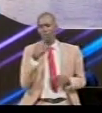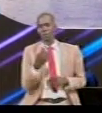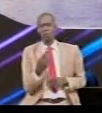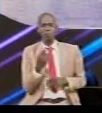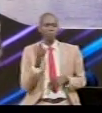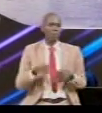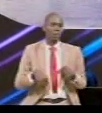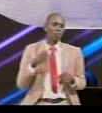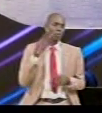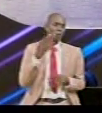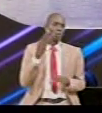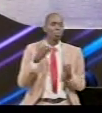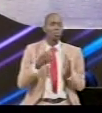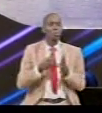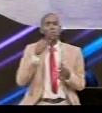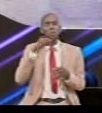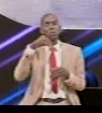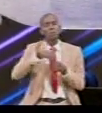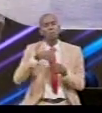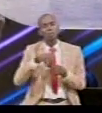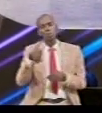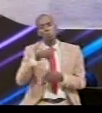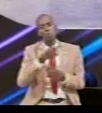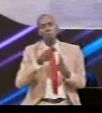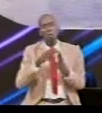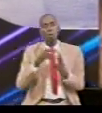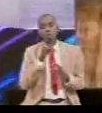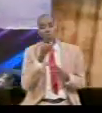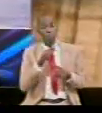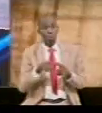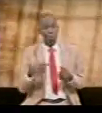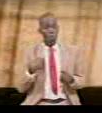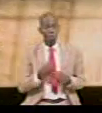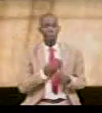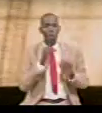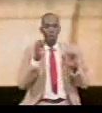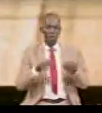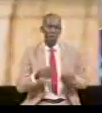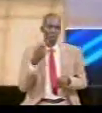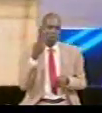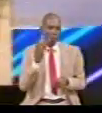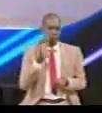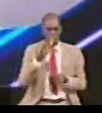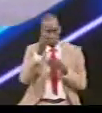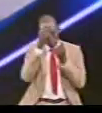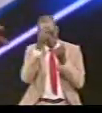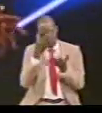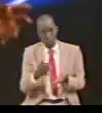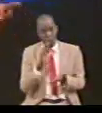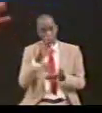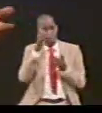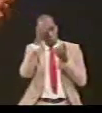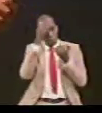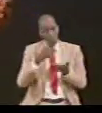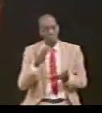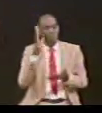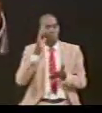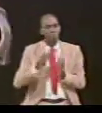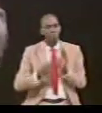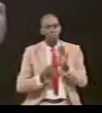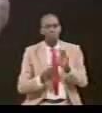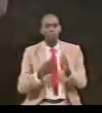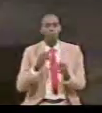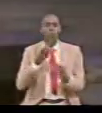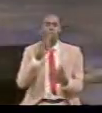is inside you there. It is obedience we can see. It is the obedience that will show the evidence you have,